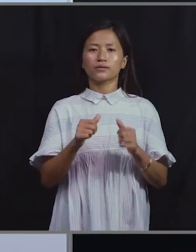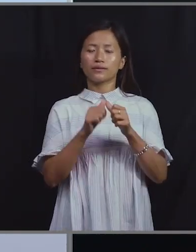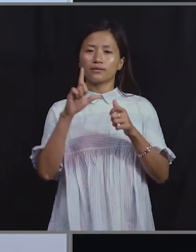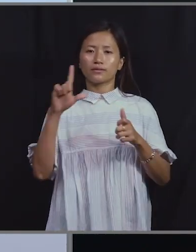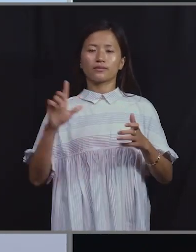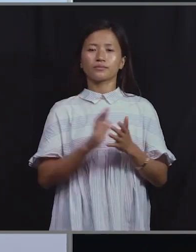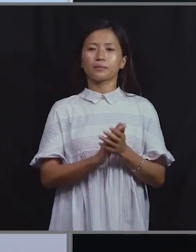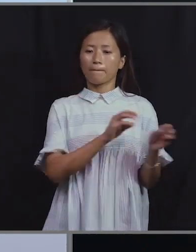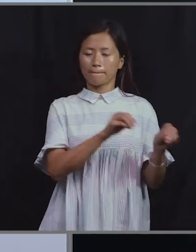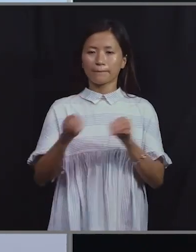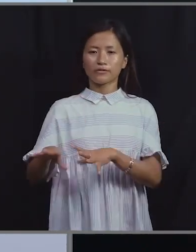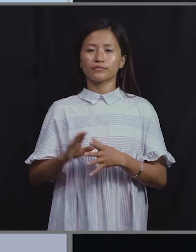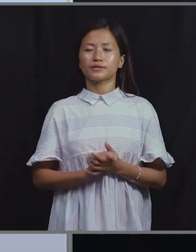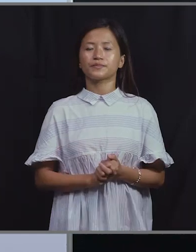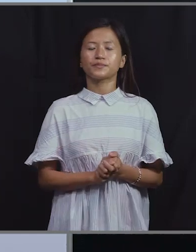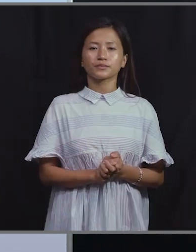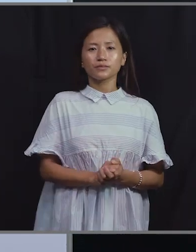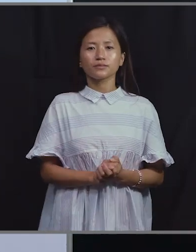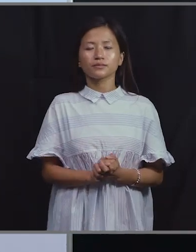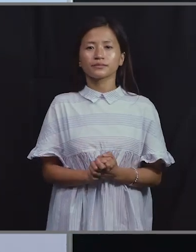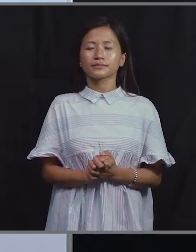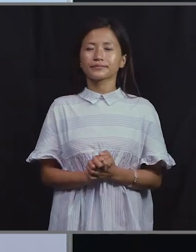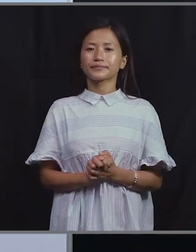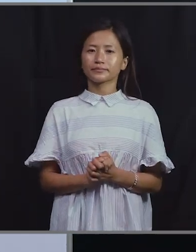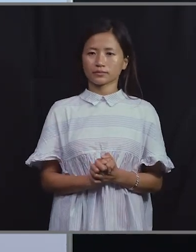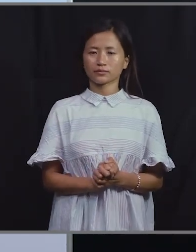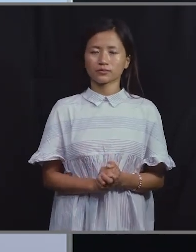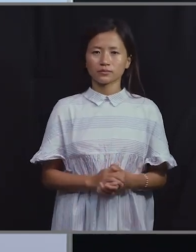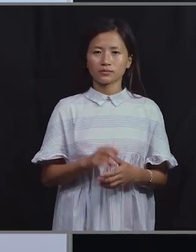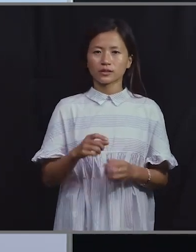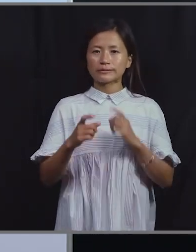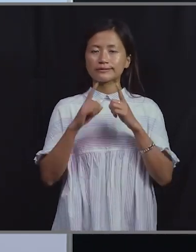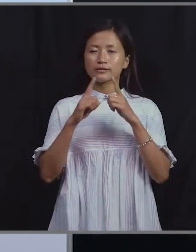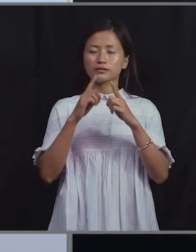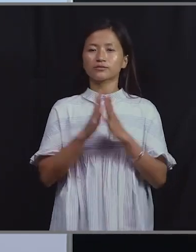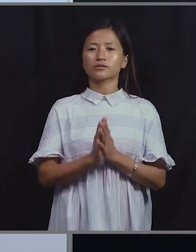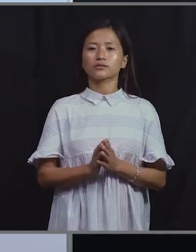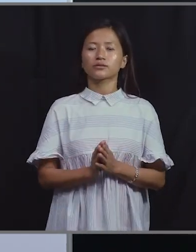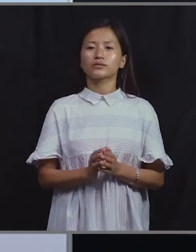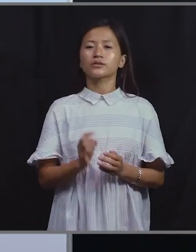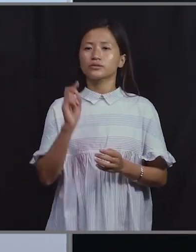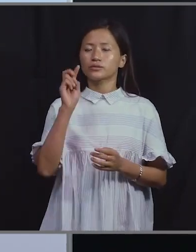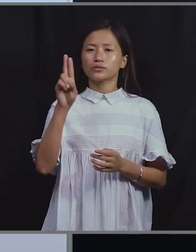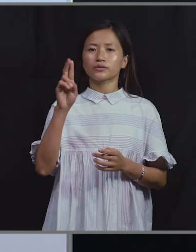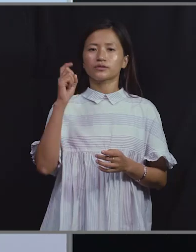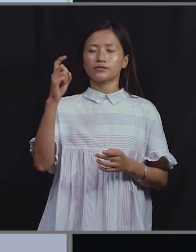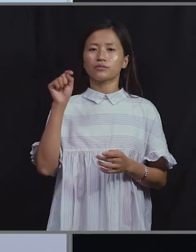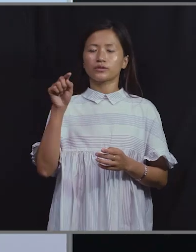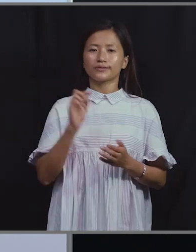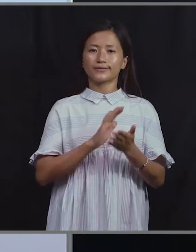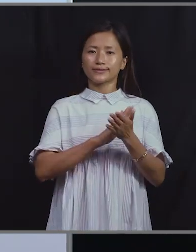non-alignment movement. All right. In this conference, they adopted a 27-point declaration. In